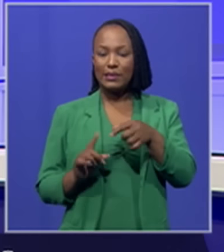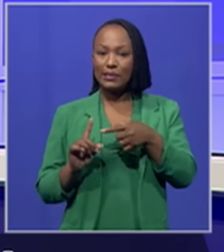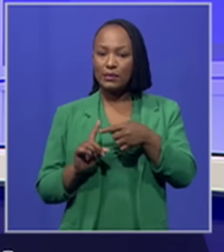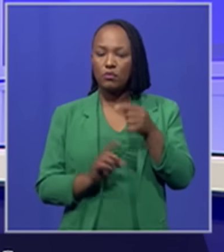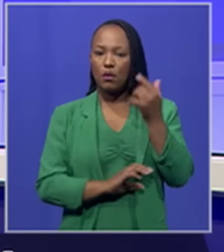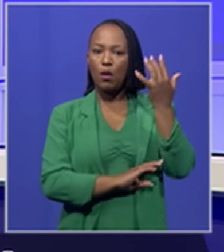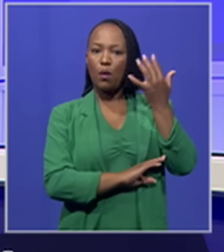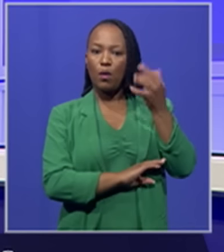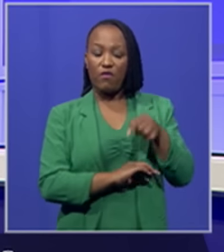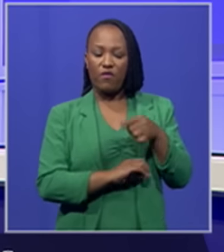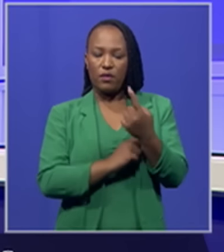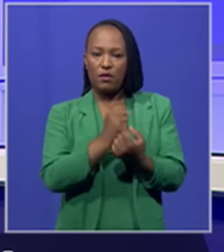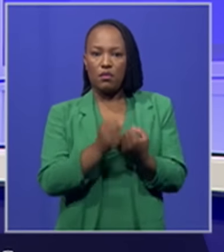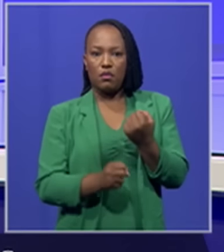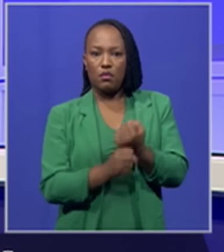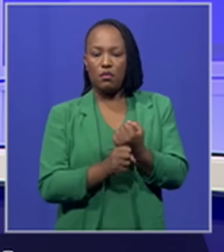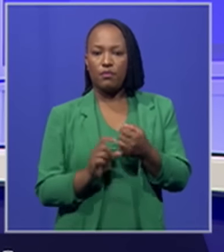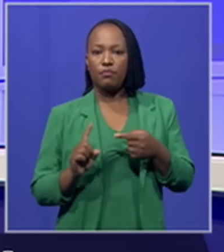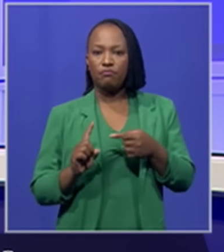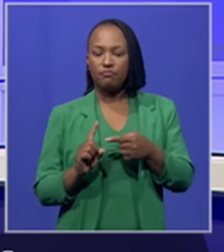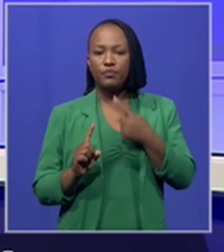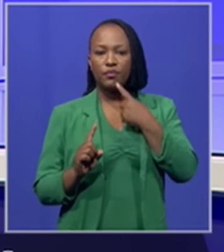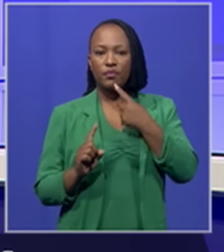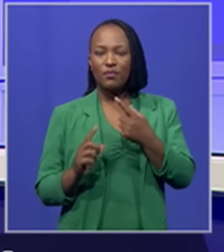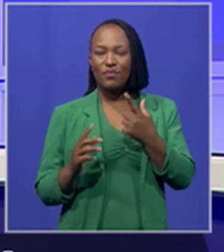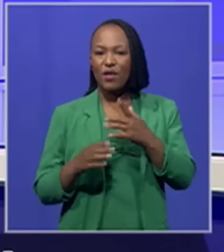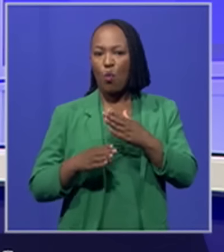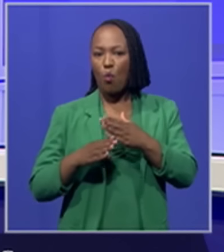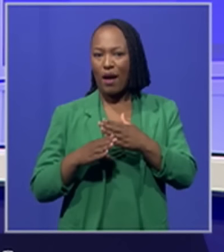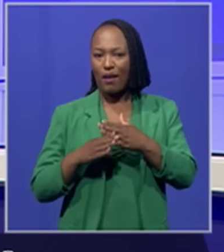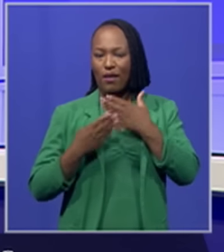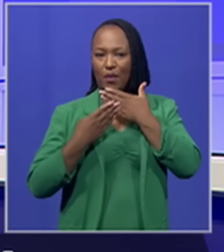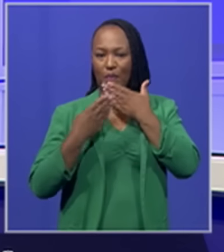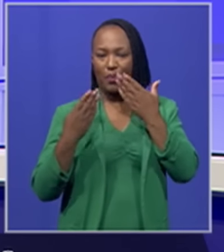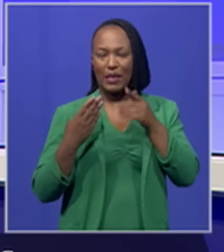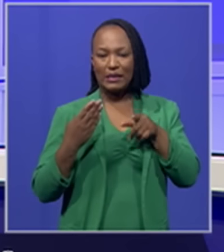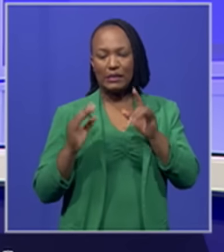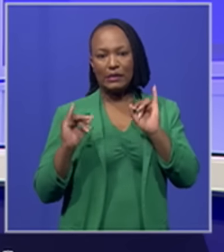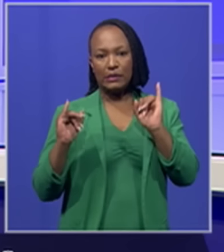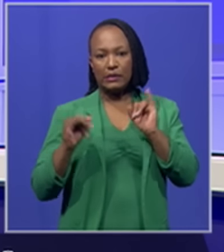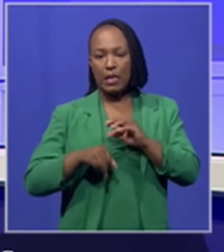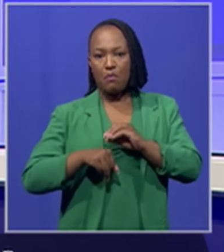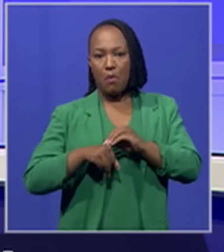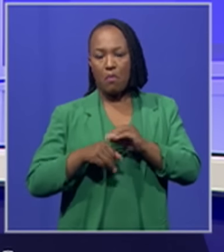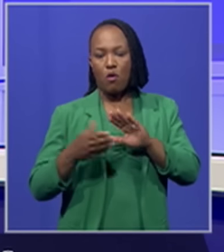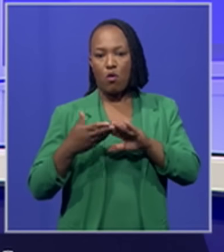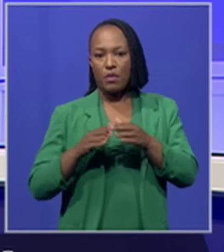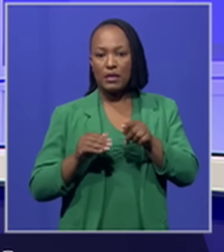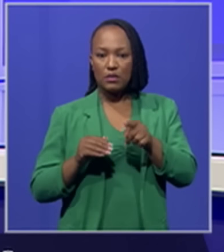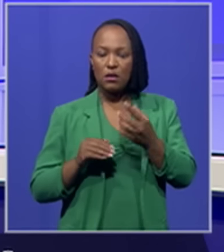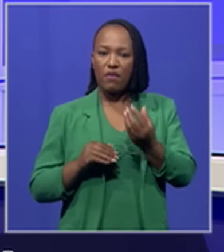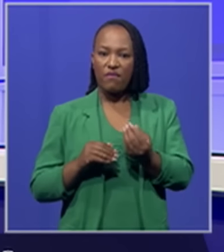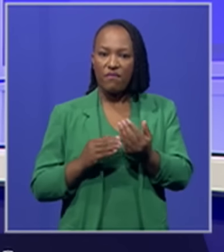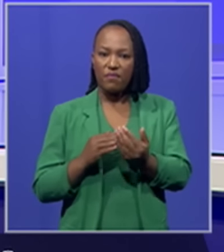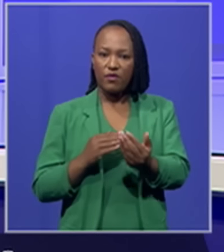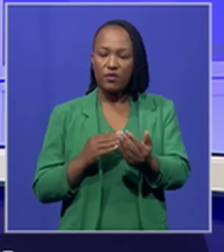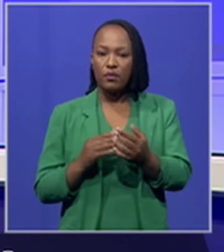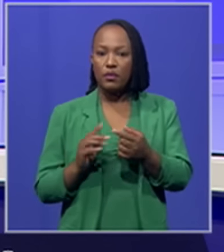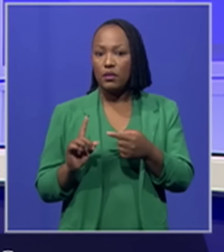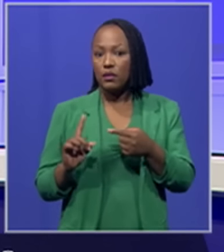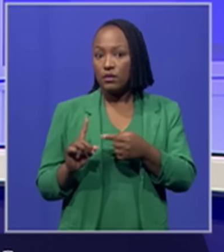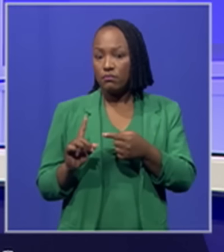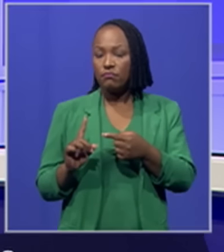ya ngwagola tona kgolo o supile fa botlhokatiro e le nngwe ya mathata a baagi ba porofense e ba lebaneng nao mme o ile